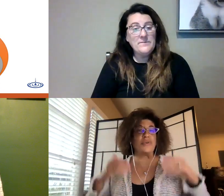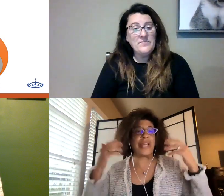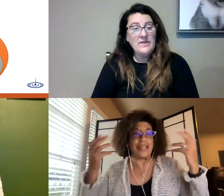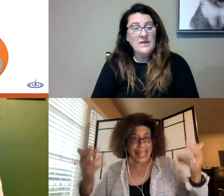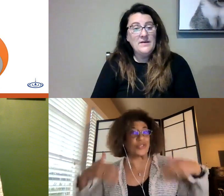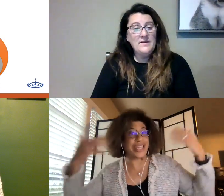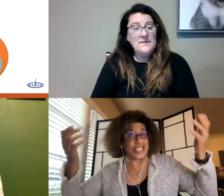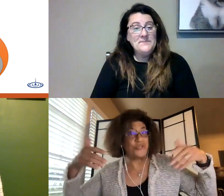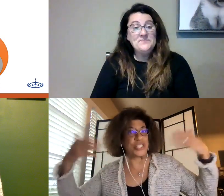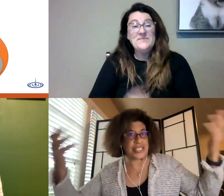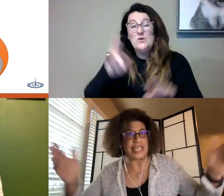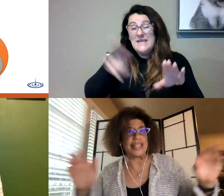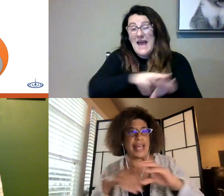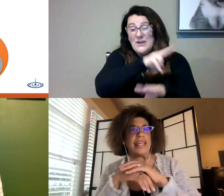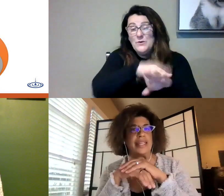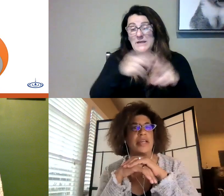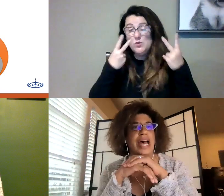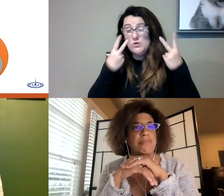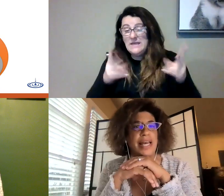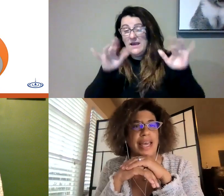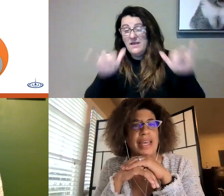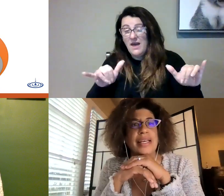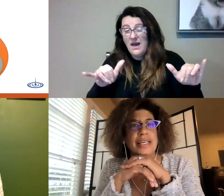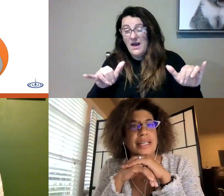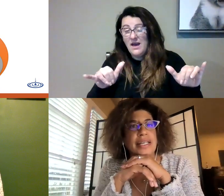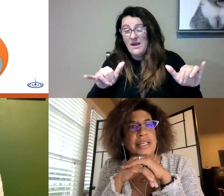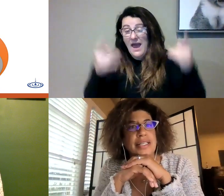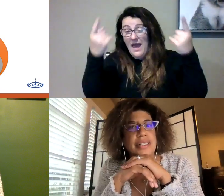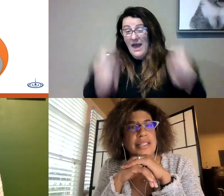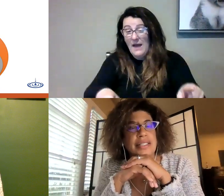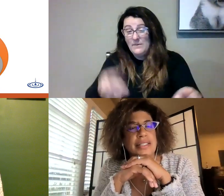And so naturally, you see that at play.